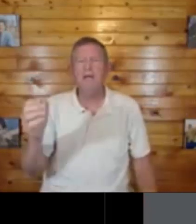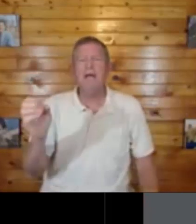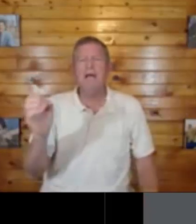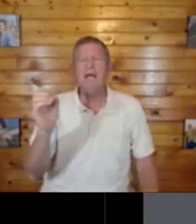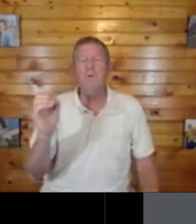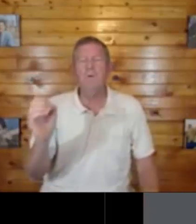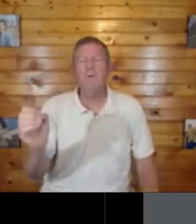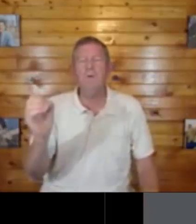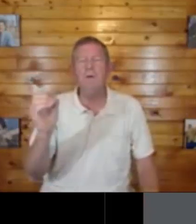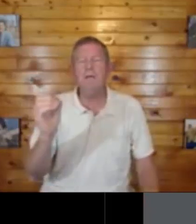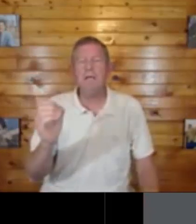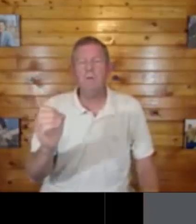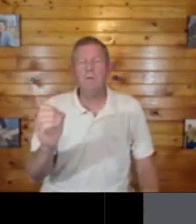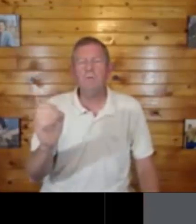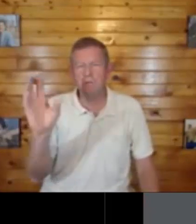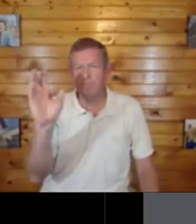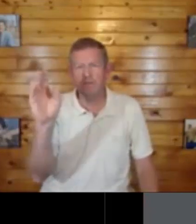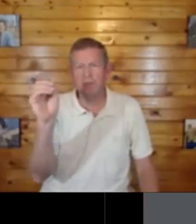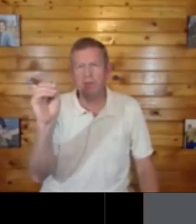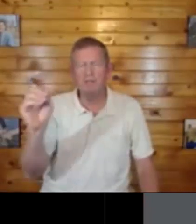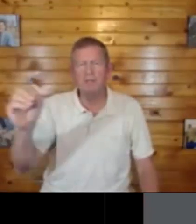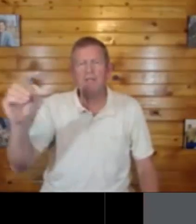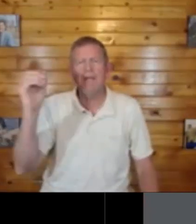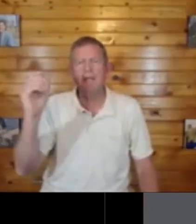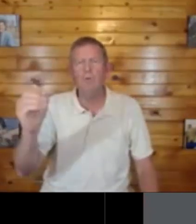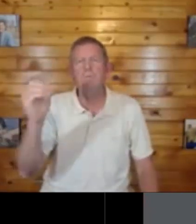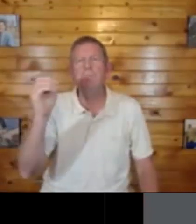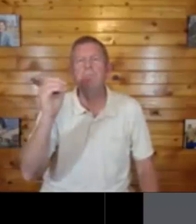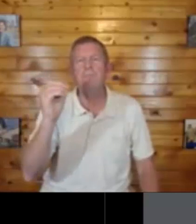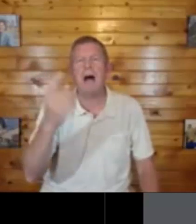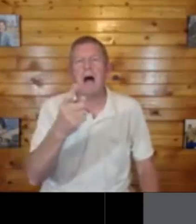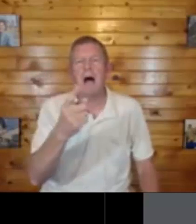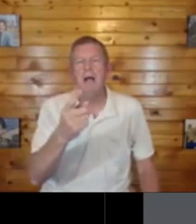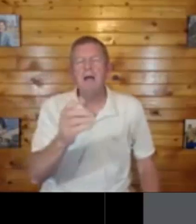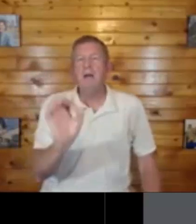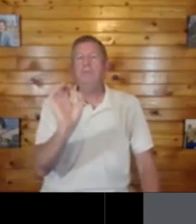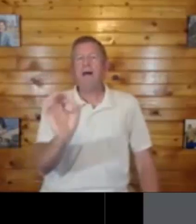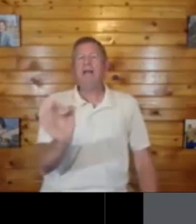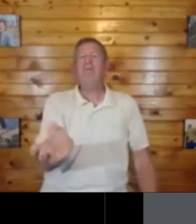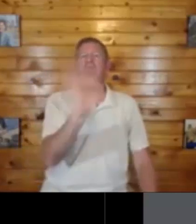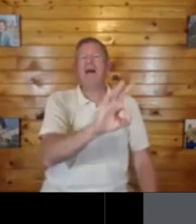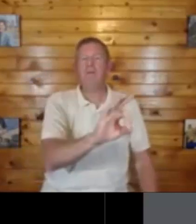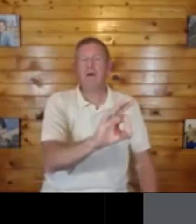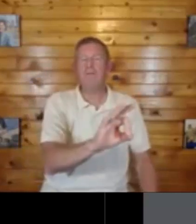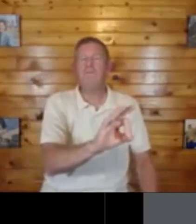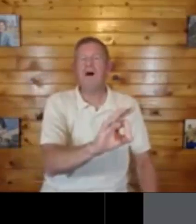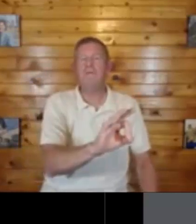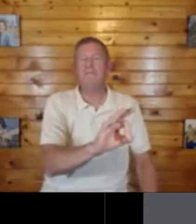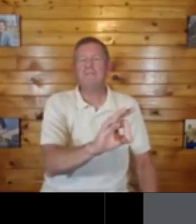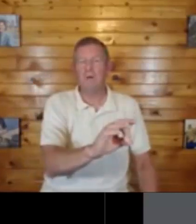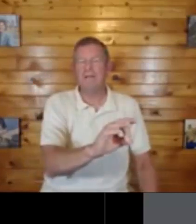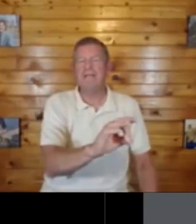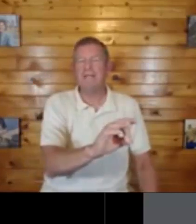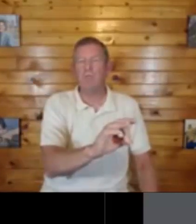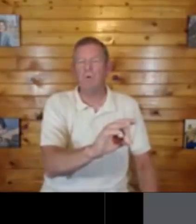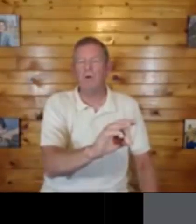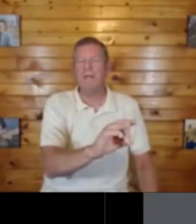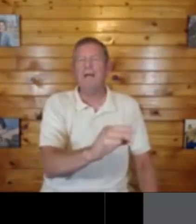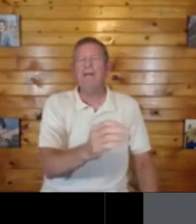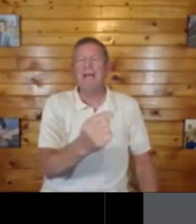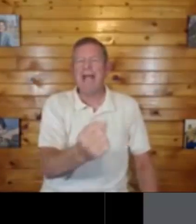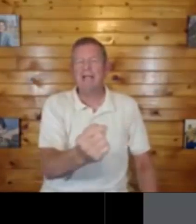listen. Elle ne écoute, which forms a contraction. Elle n'écoute pas. But if I follow that with a vowel sound in the